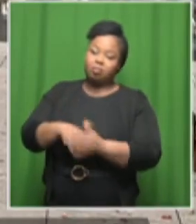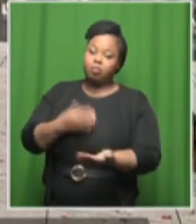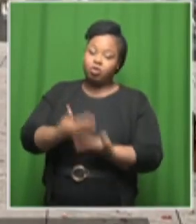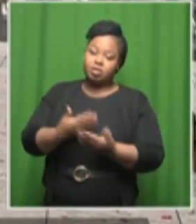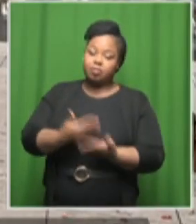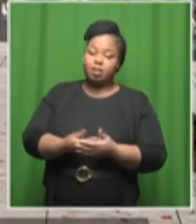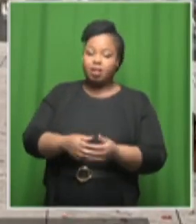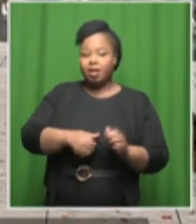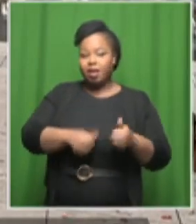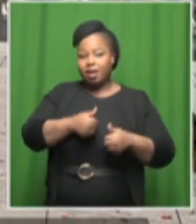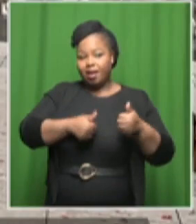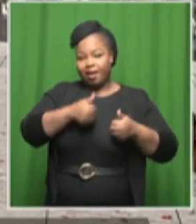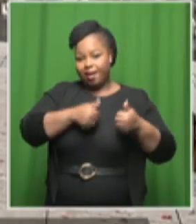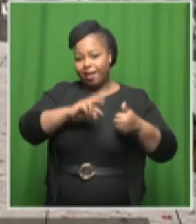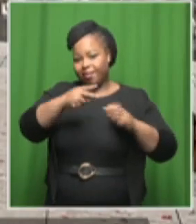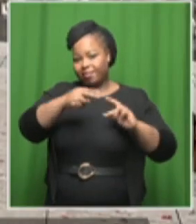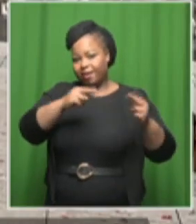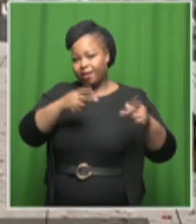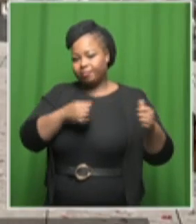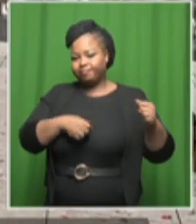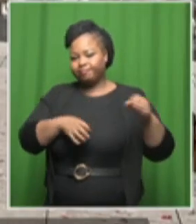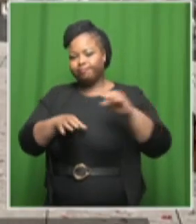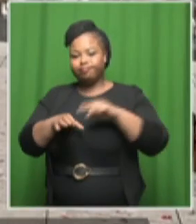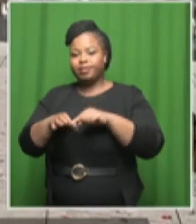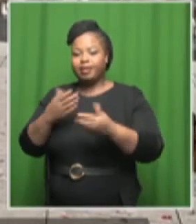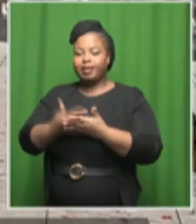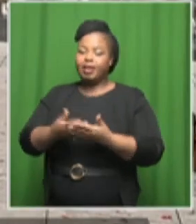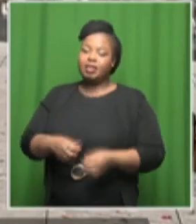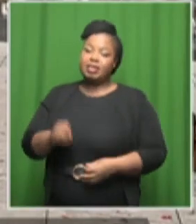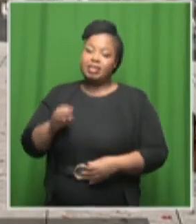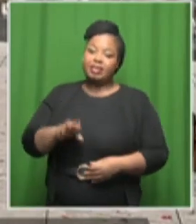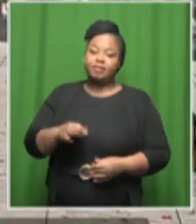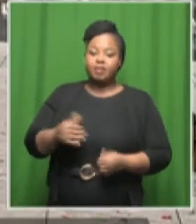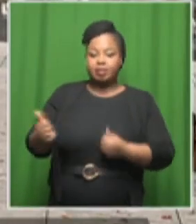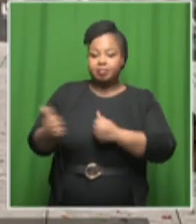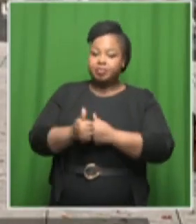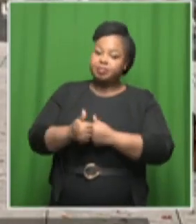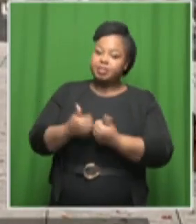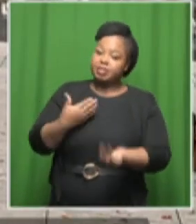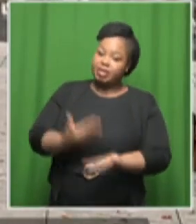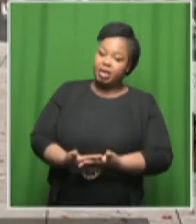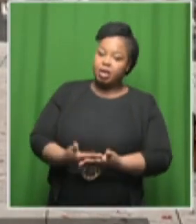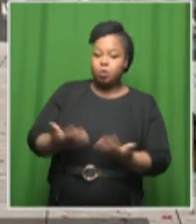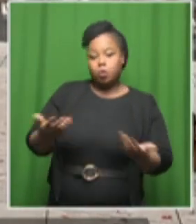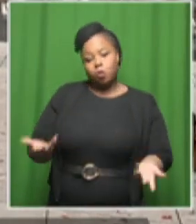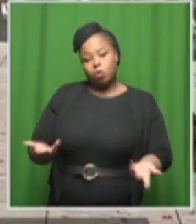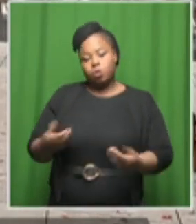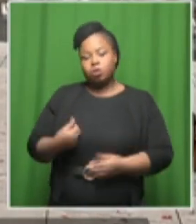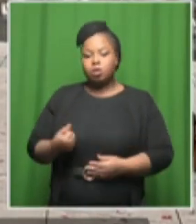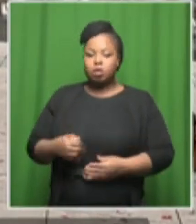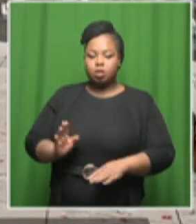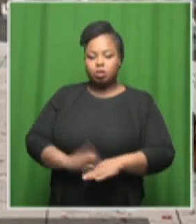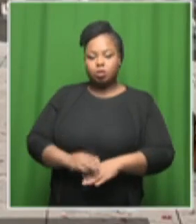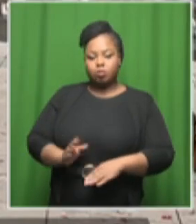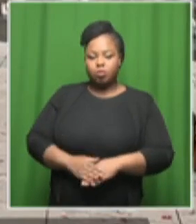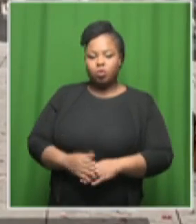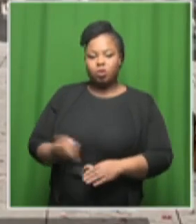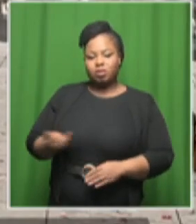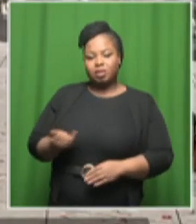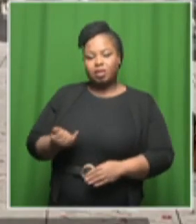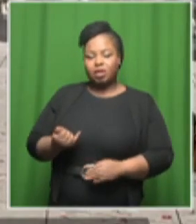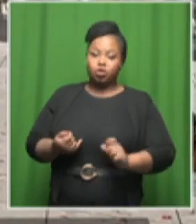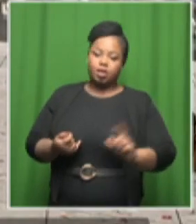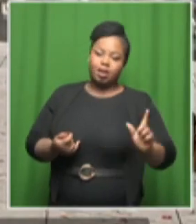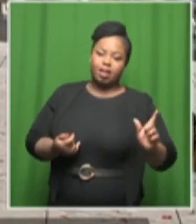parties, and whether they will have to form a coalition, and whether that will make them move more in the direction of the